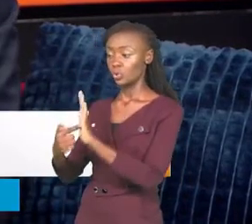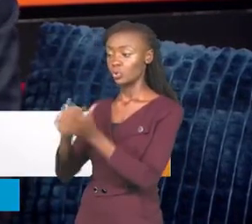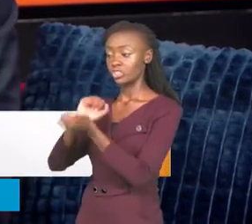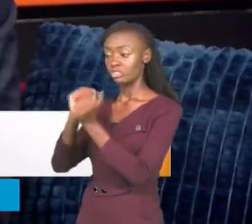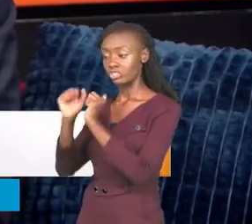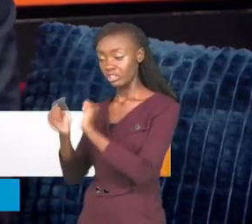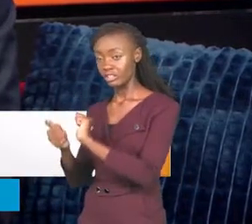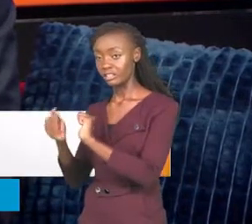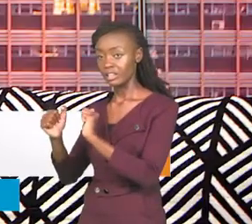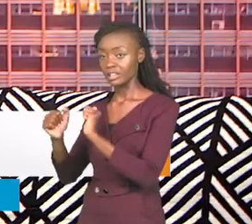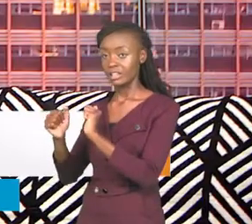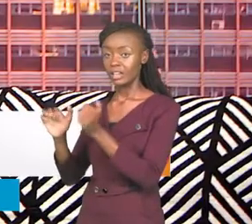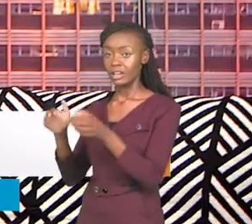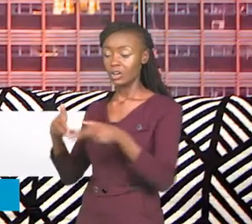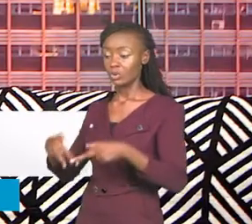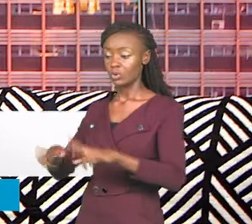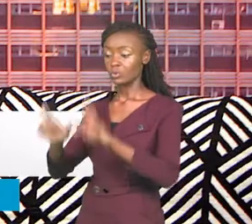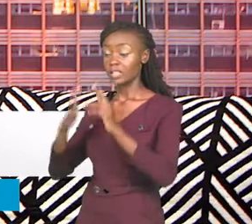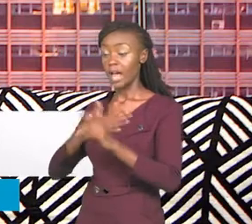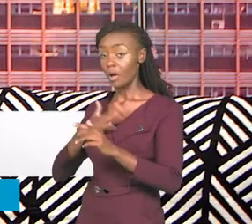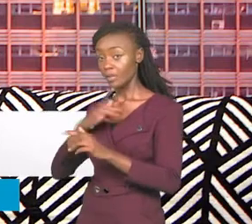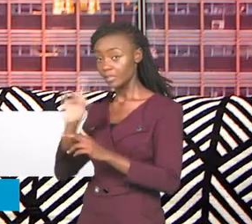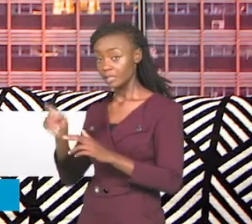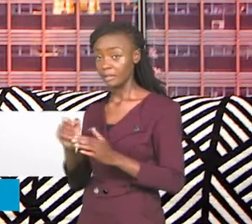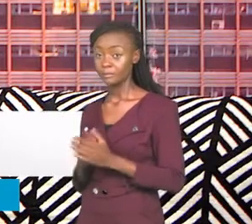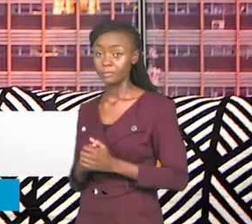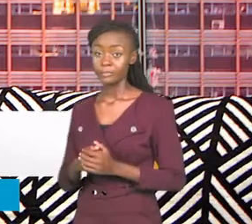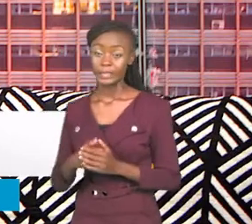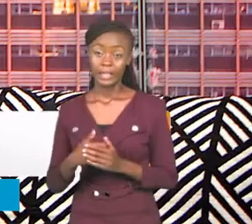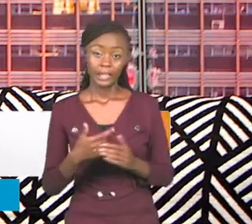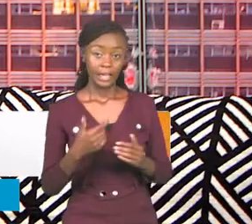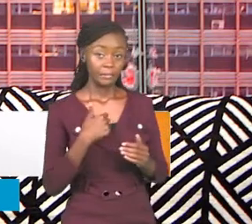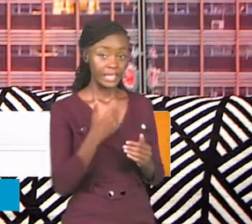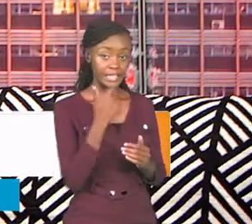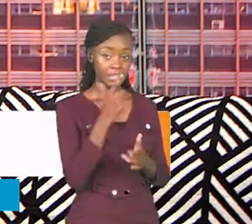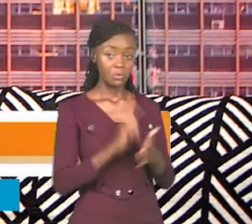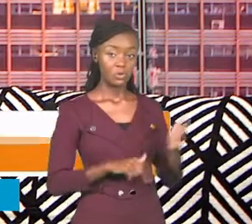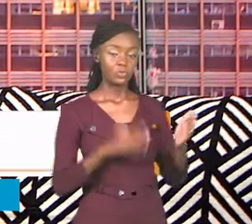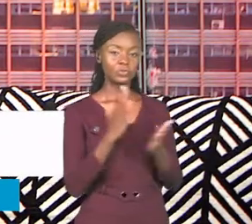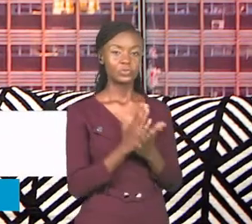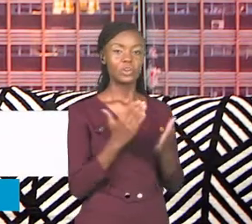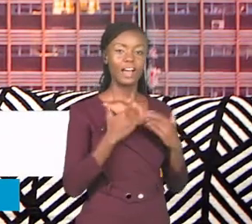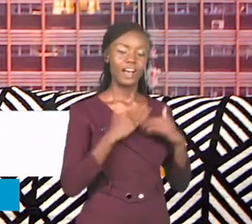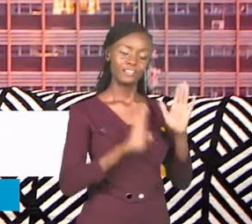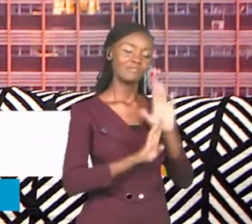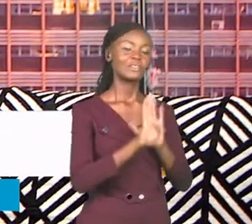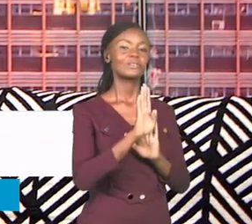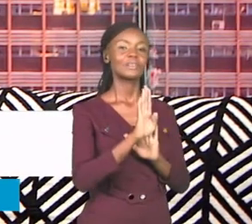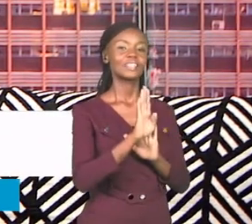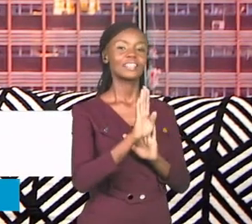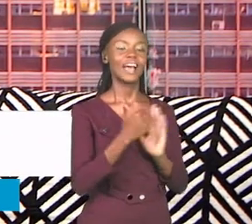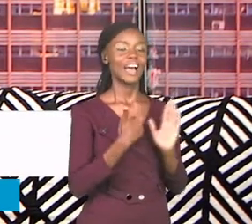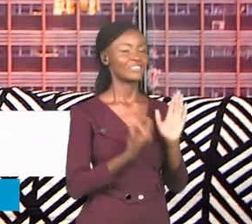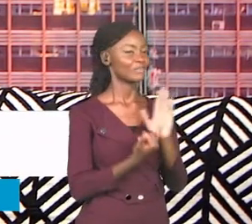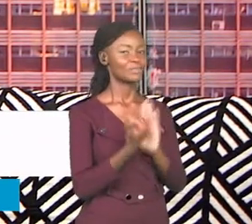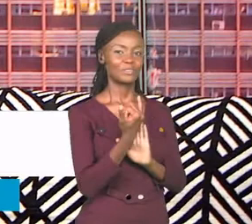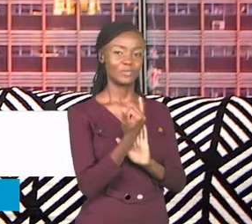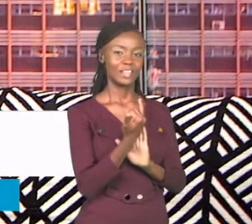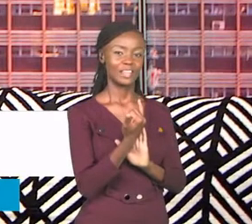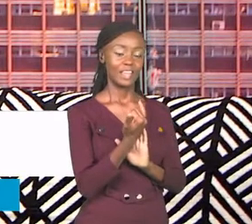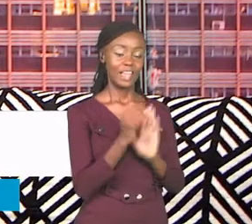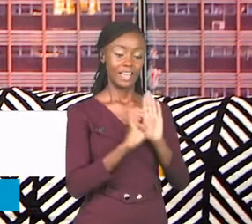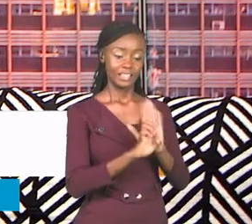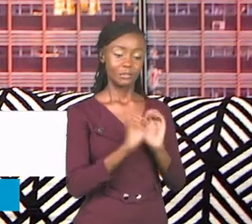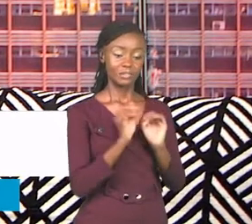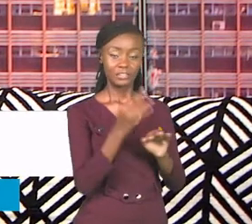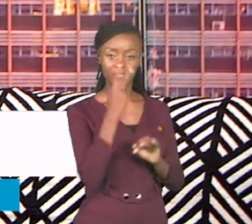our roads? I would say that overall, there is an improvement compared to, if you look at the